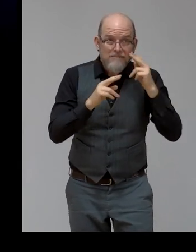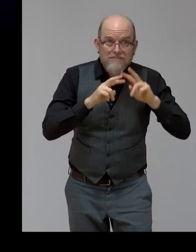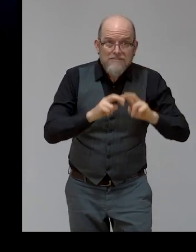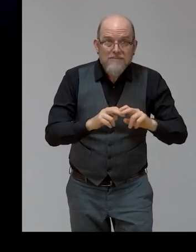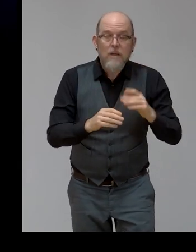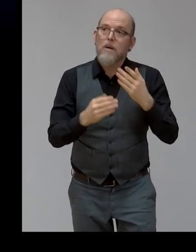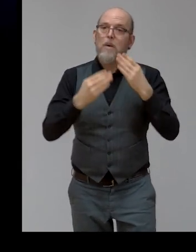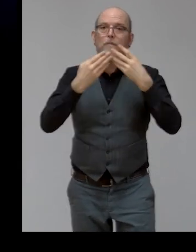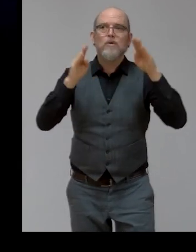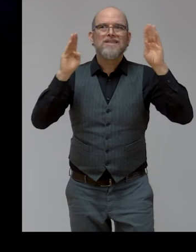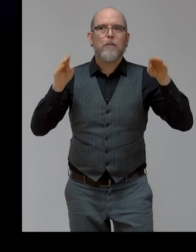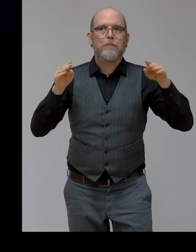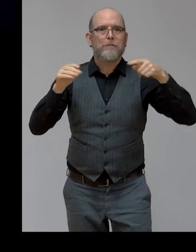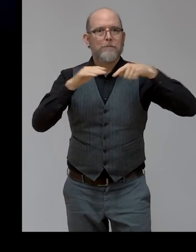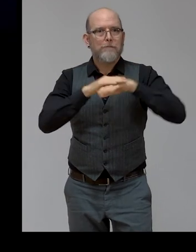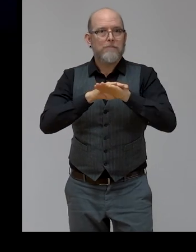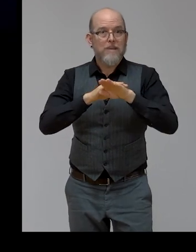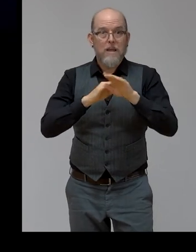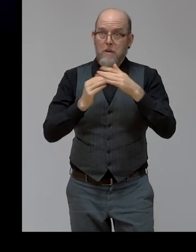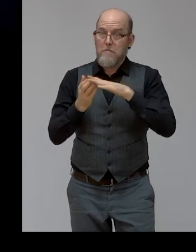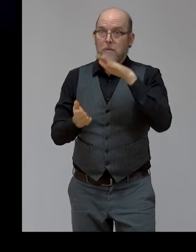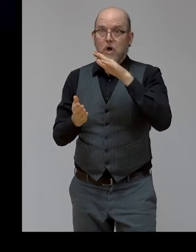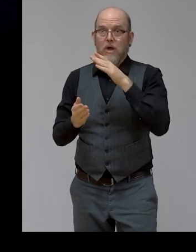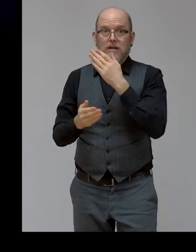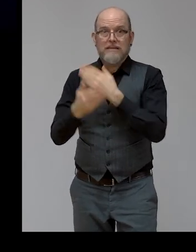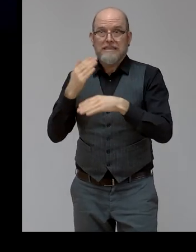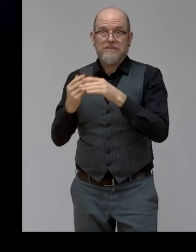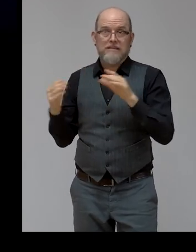up? Any statistics to see how?